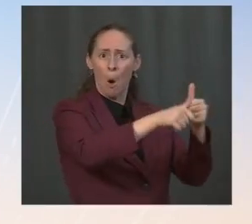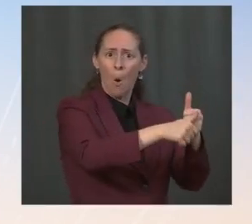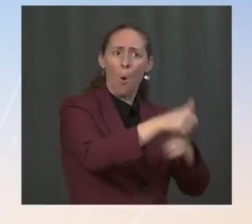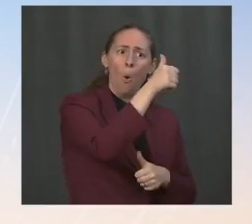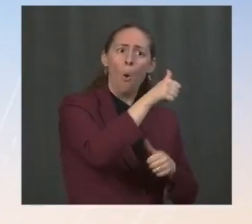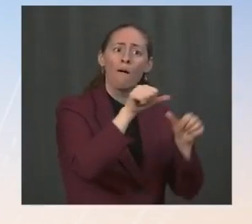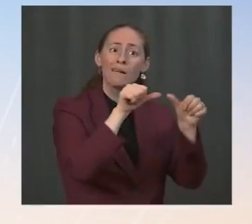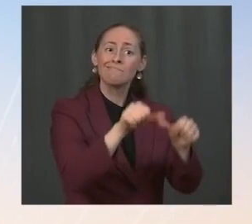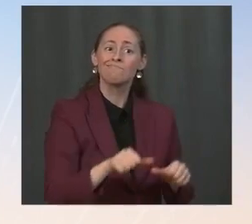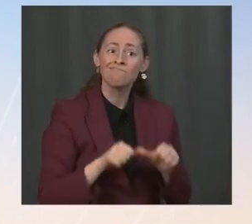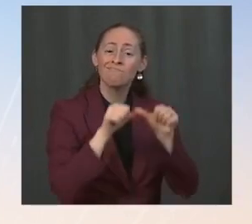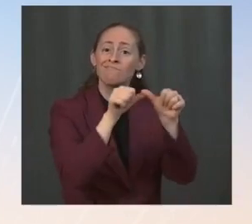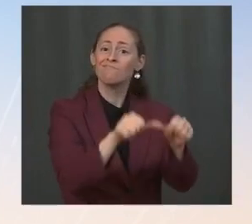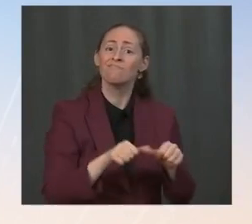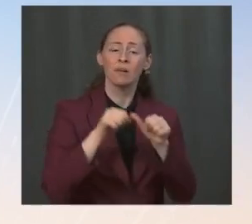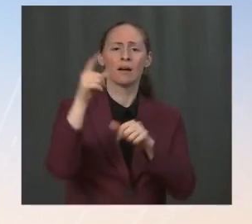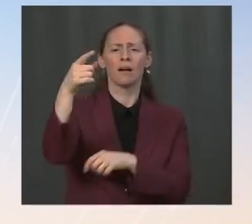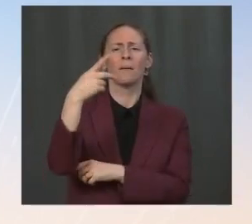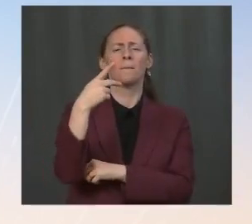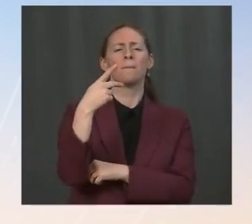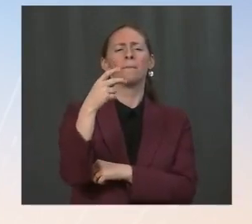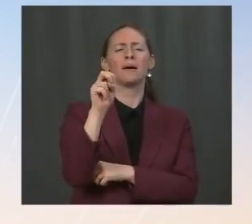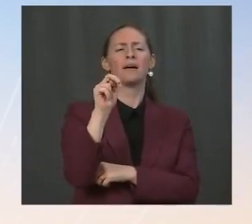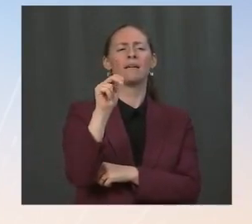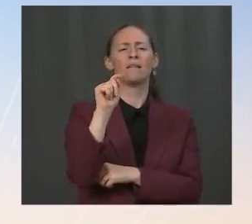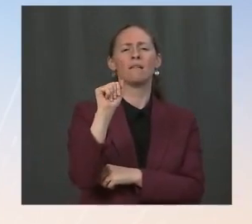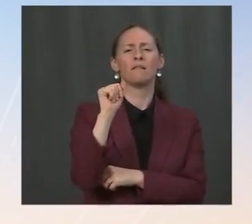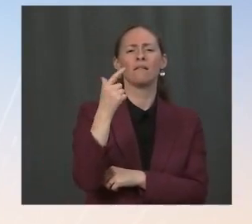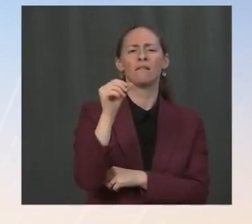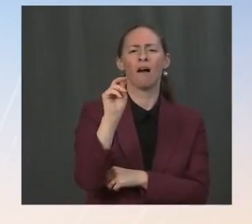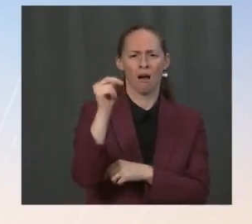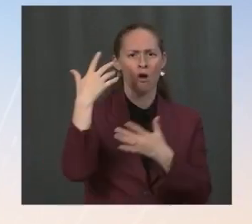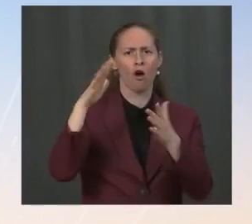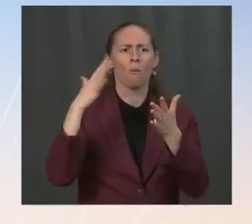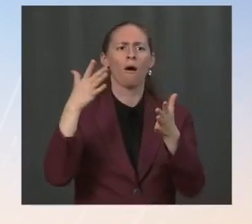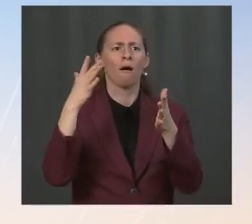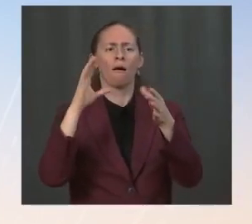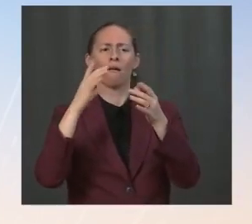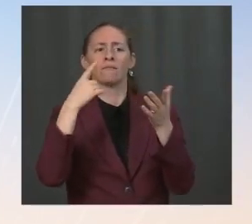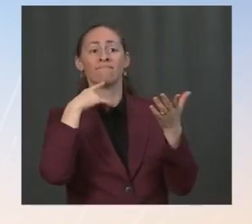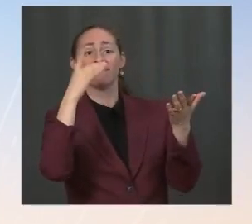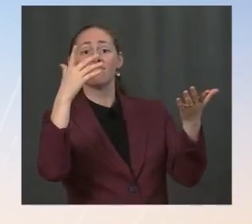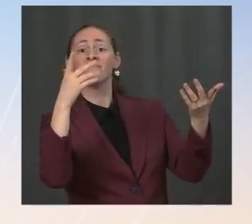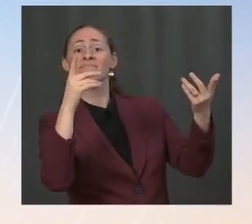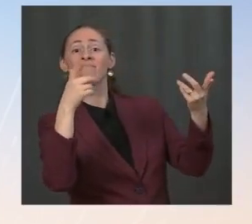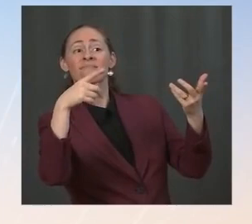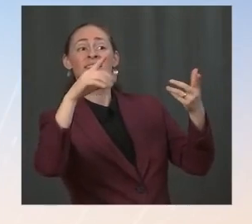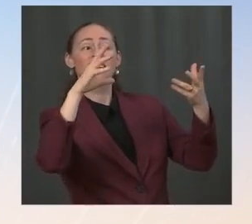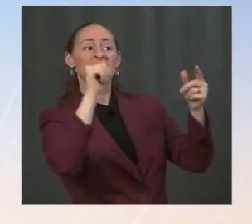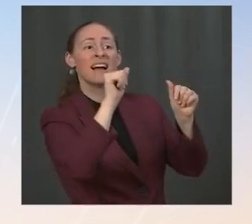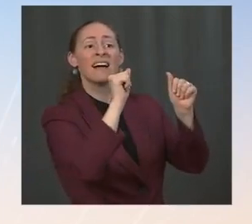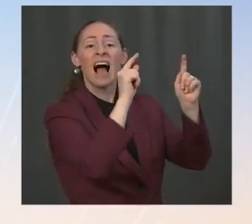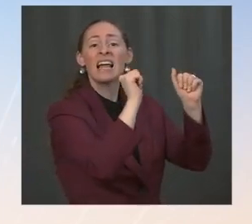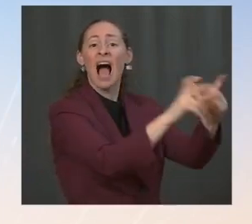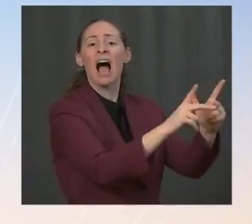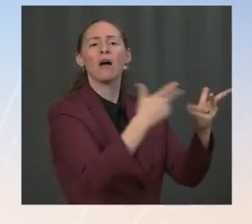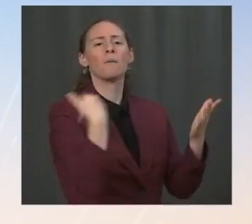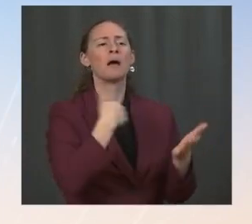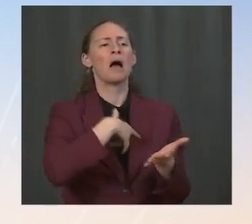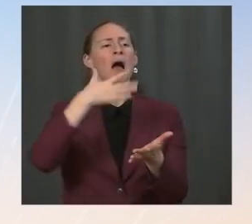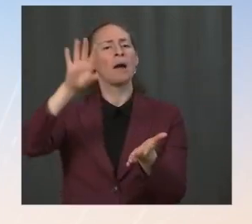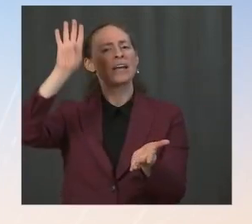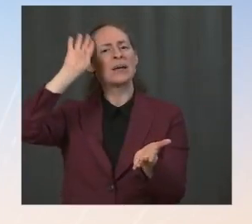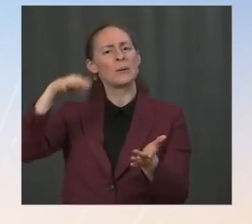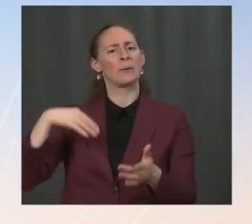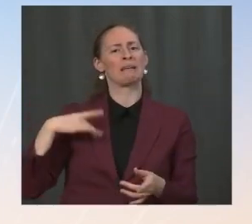these were attacks that we had obviously had intelligence in terms of over the last several days of our rising concerns.